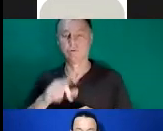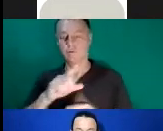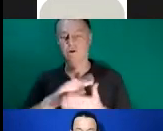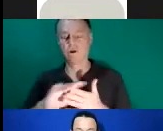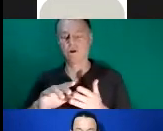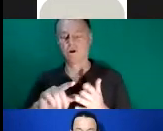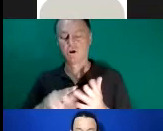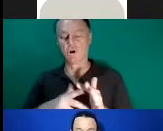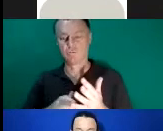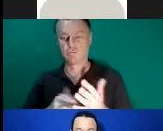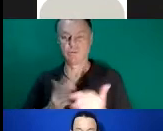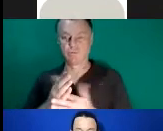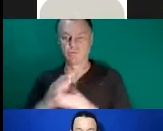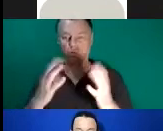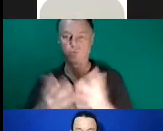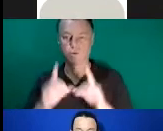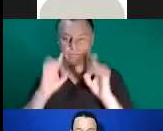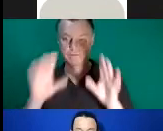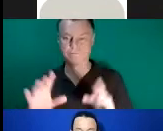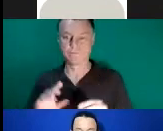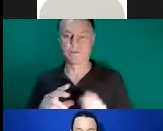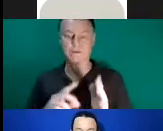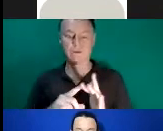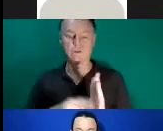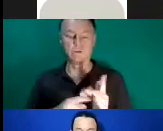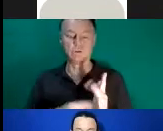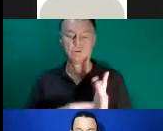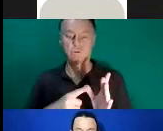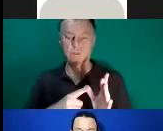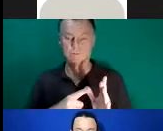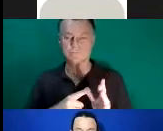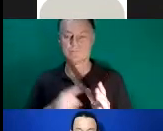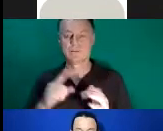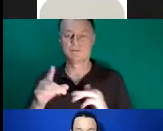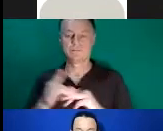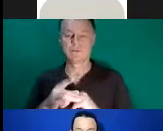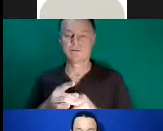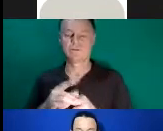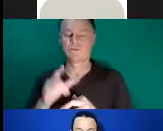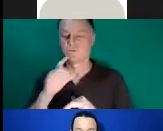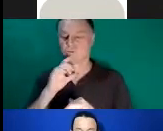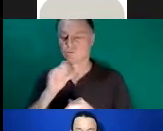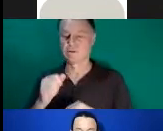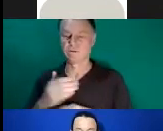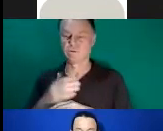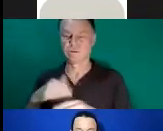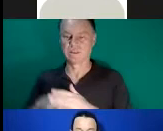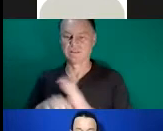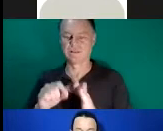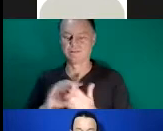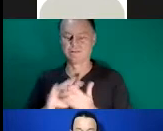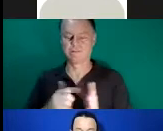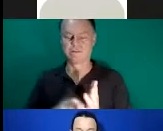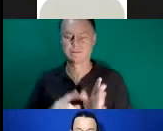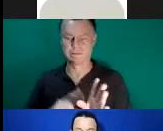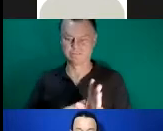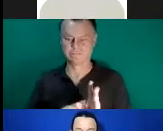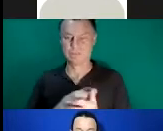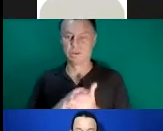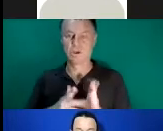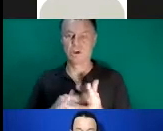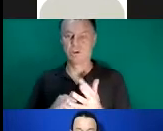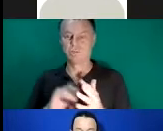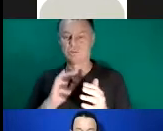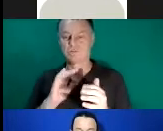fair. The first was on victim Julia Connor, who was married to a worker at the pharmacy. Holmes began an affair